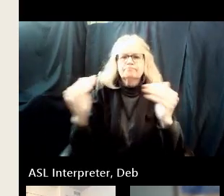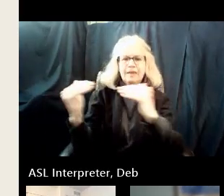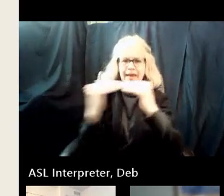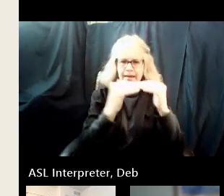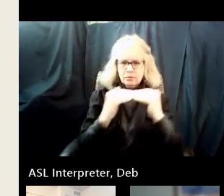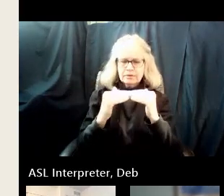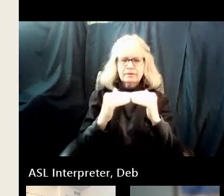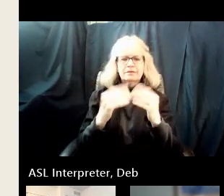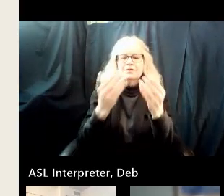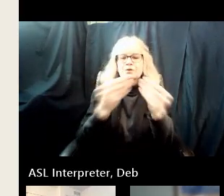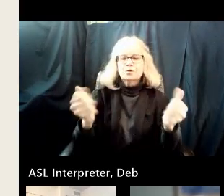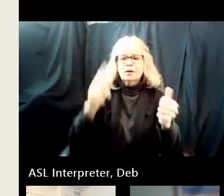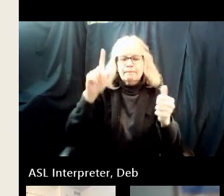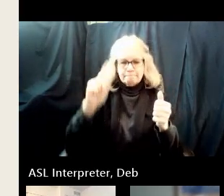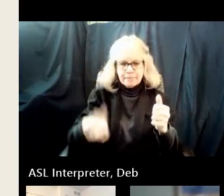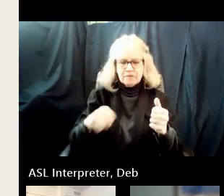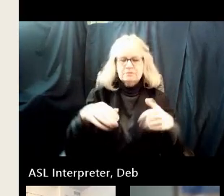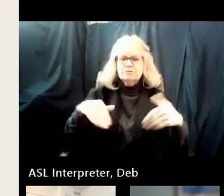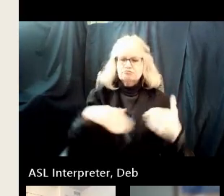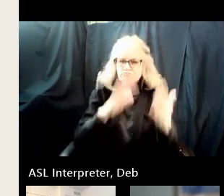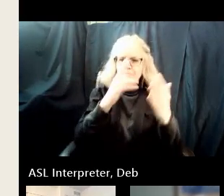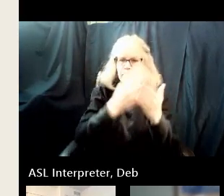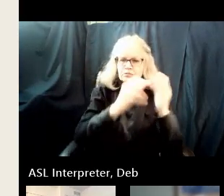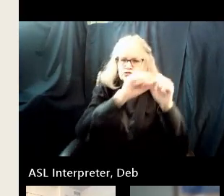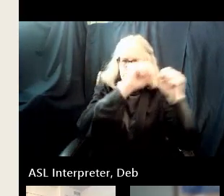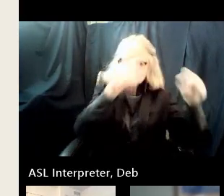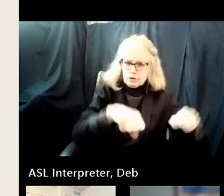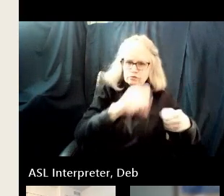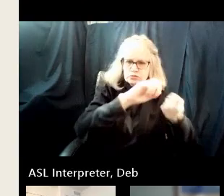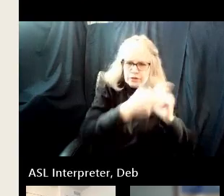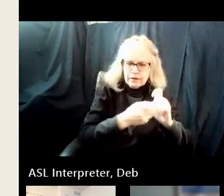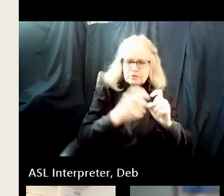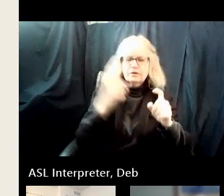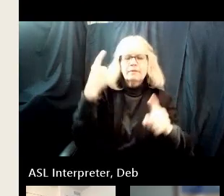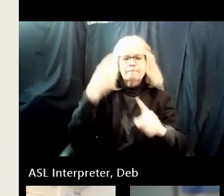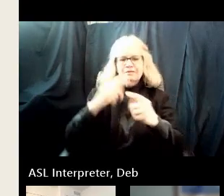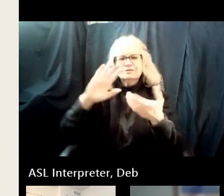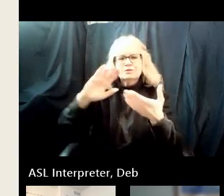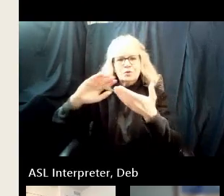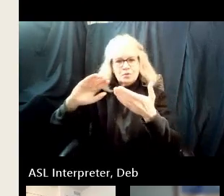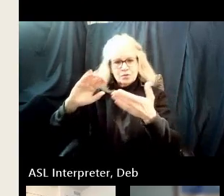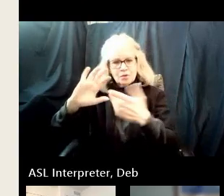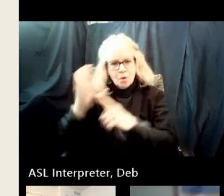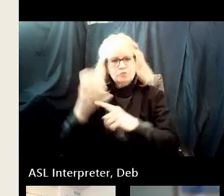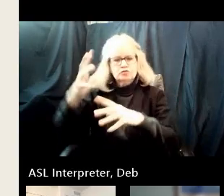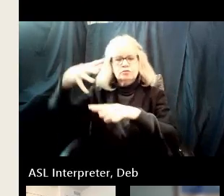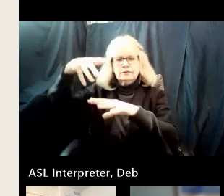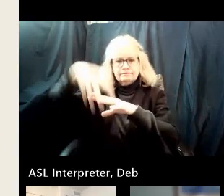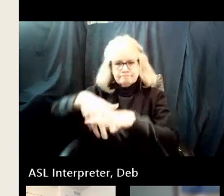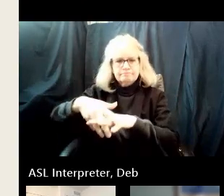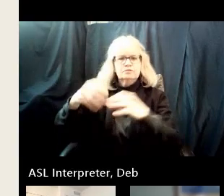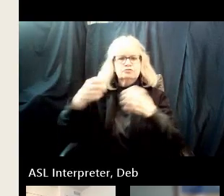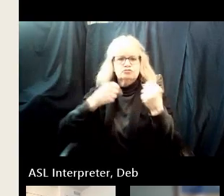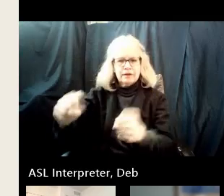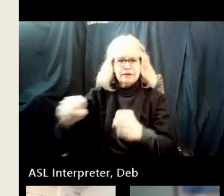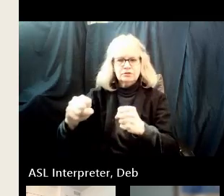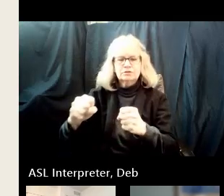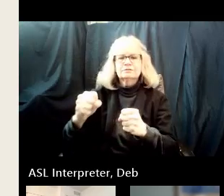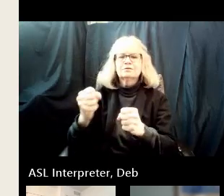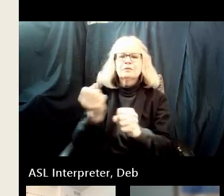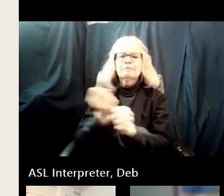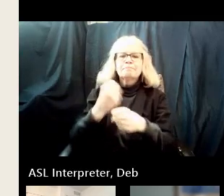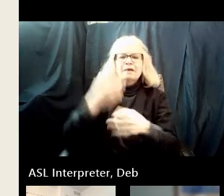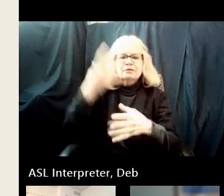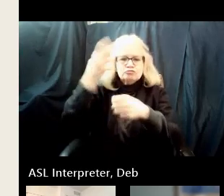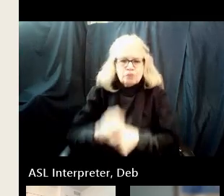to address both structural change and culturally grounded, community-led strategies that can rebuild trust and